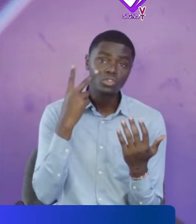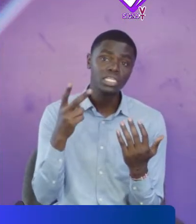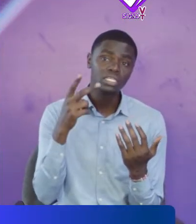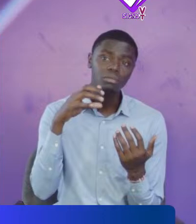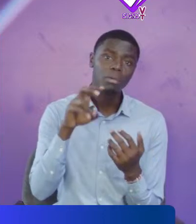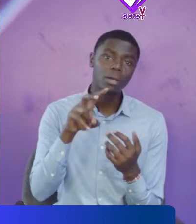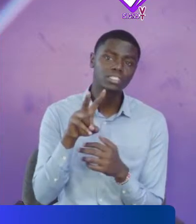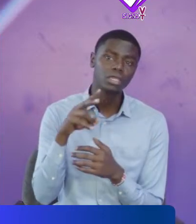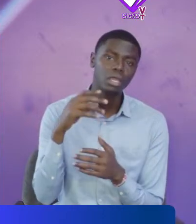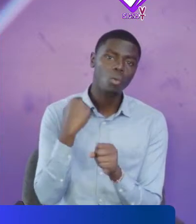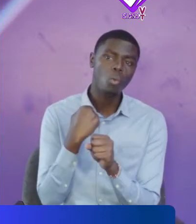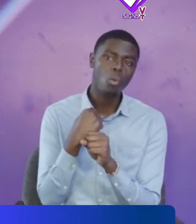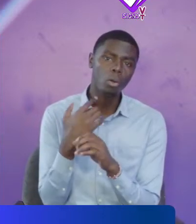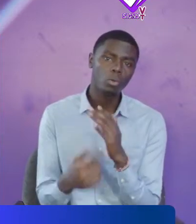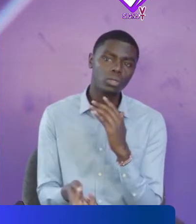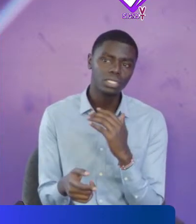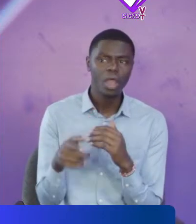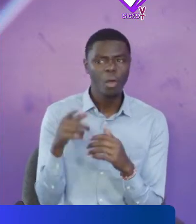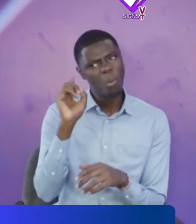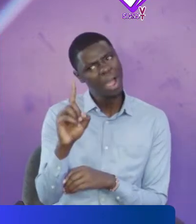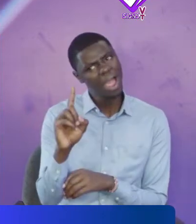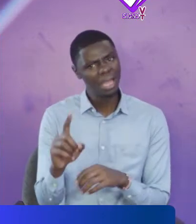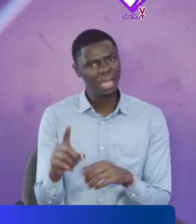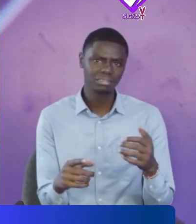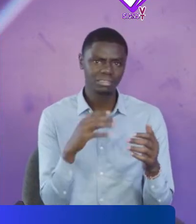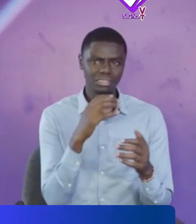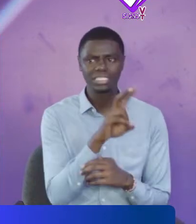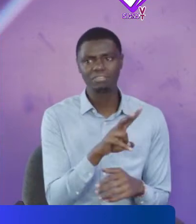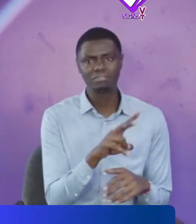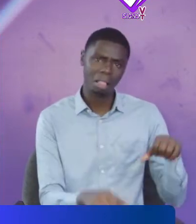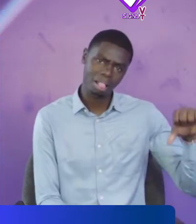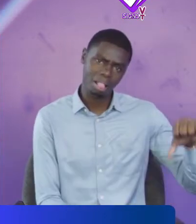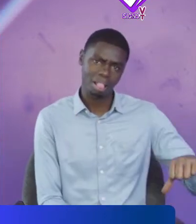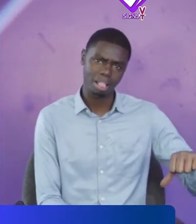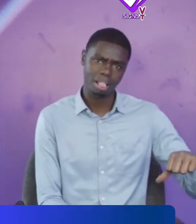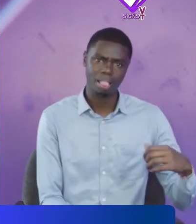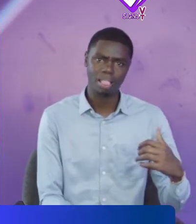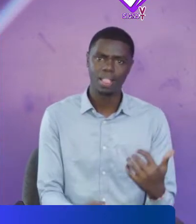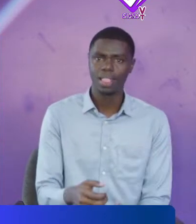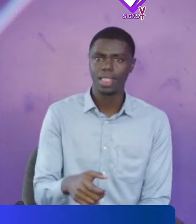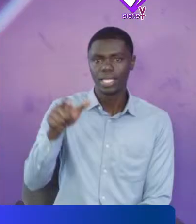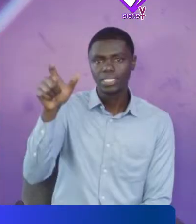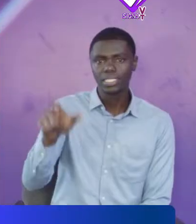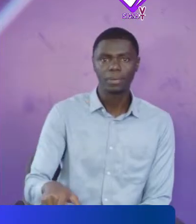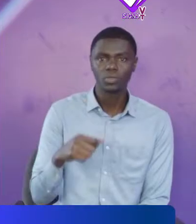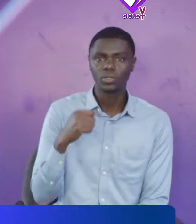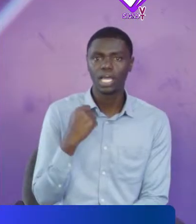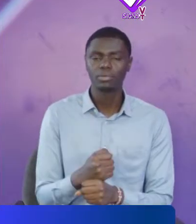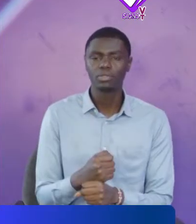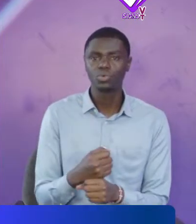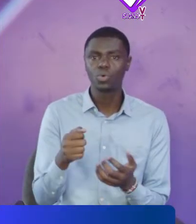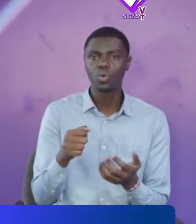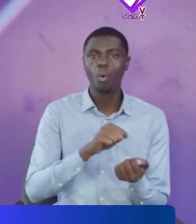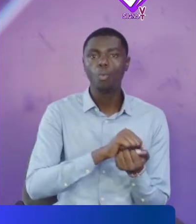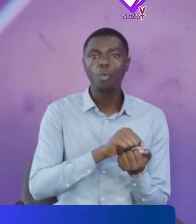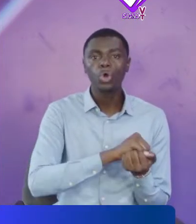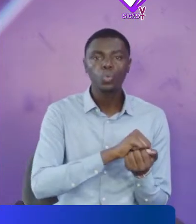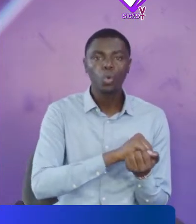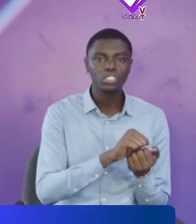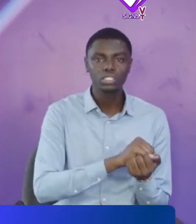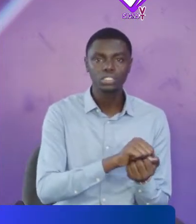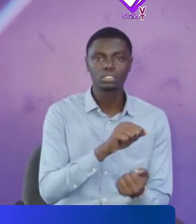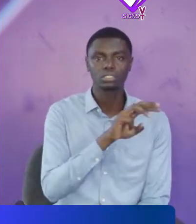one of them, the CV is not that good. Yeah, so like now, one of them is known as somebody who has been doing wash, isn't it?